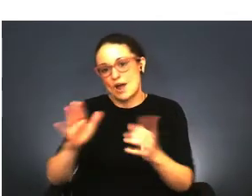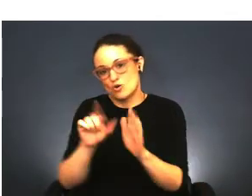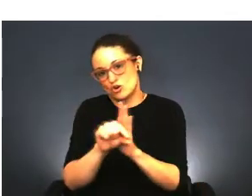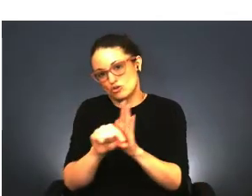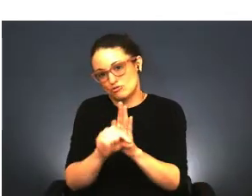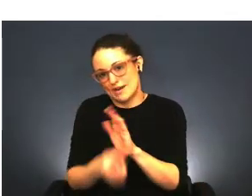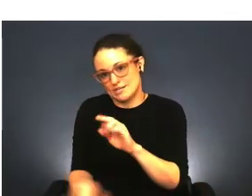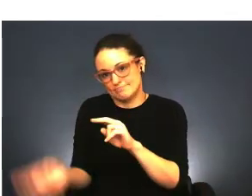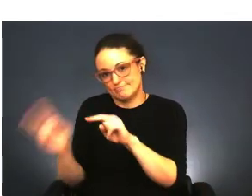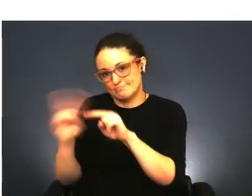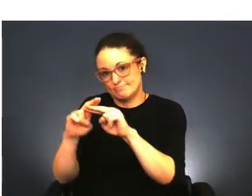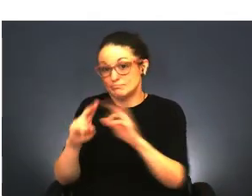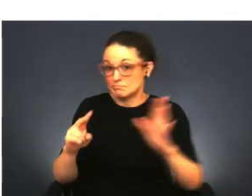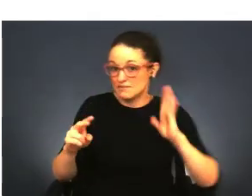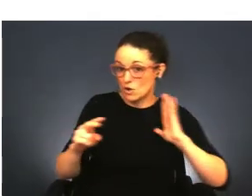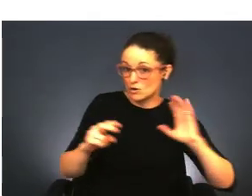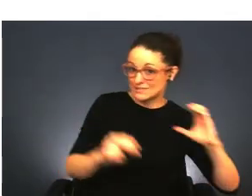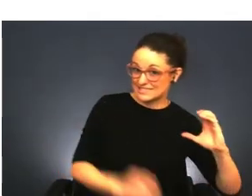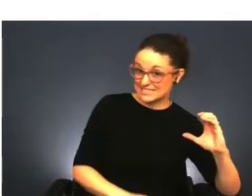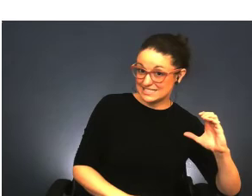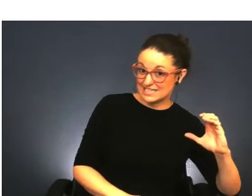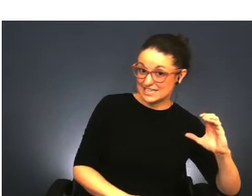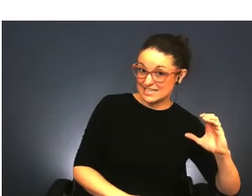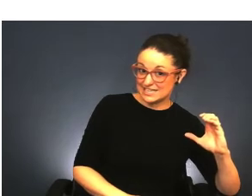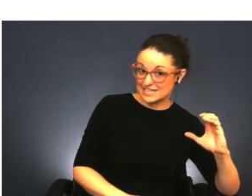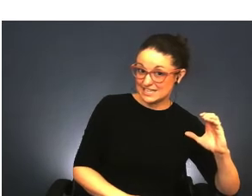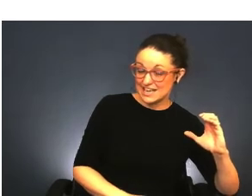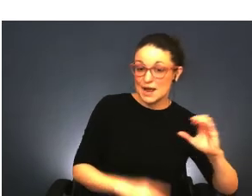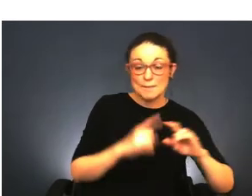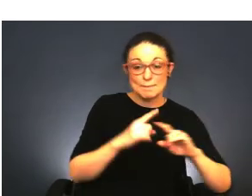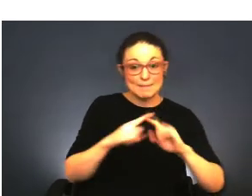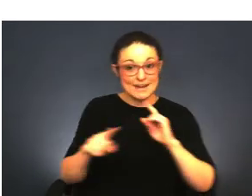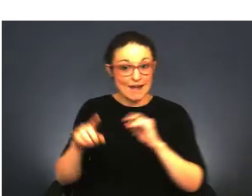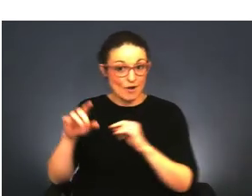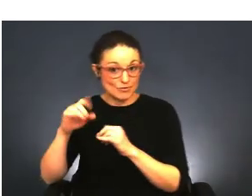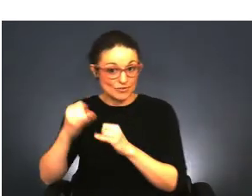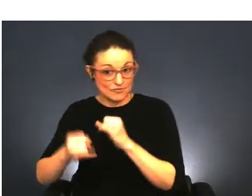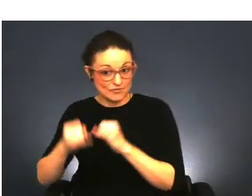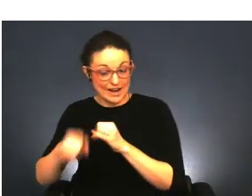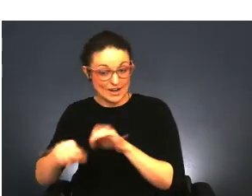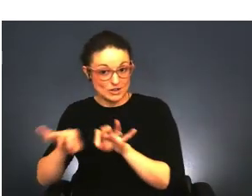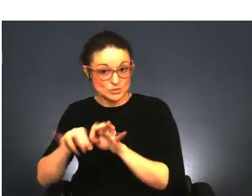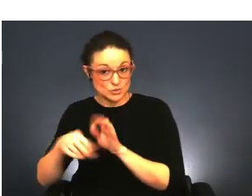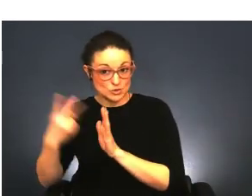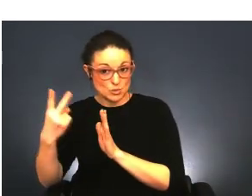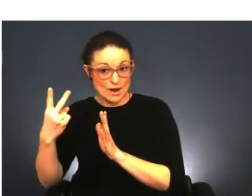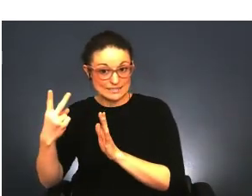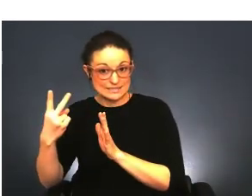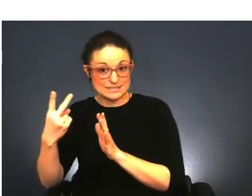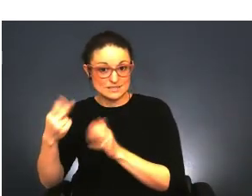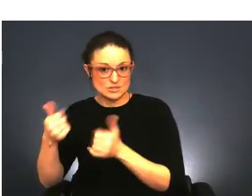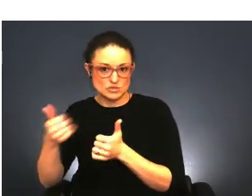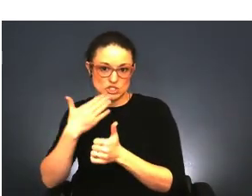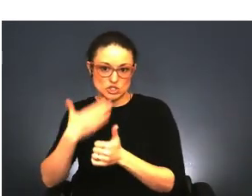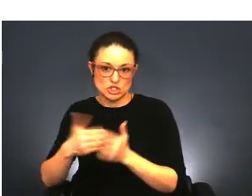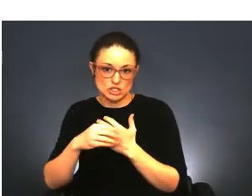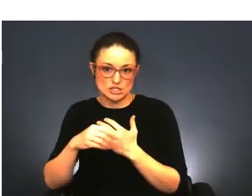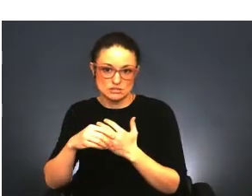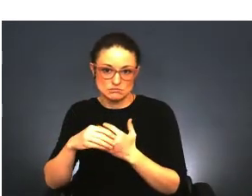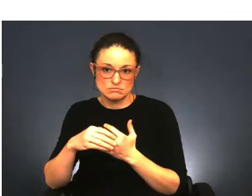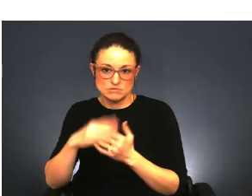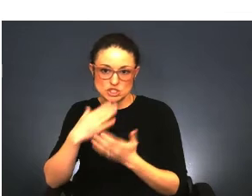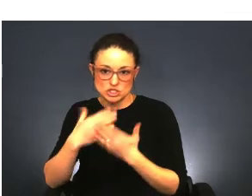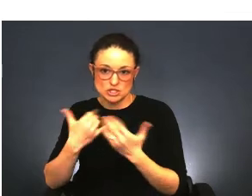C before, but this final exam is worth twice as much as the midterm, and so she's in good shape